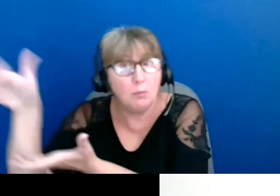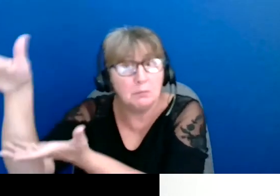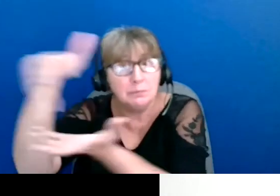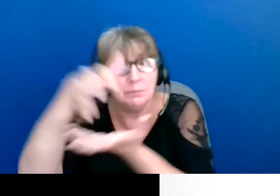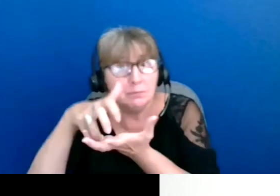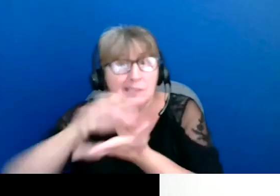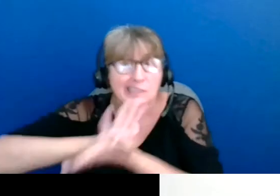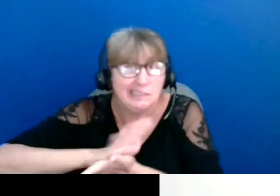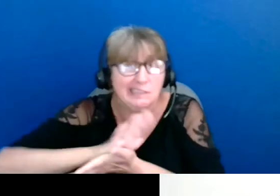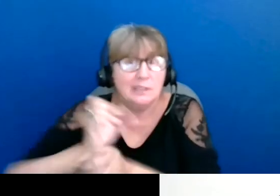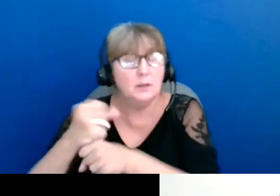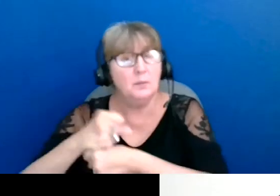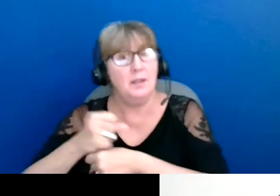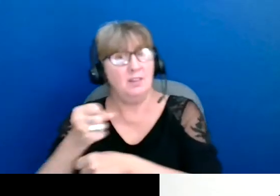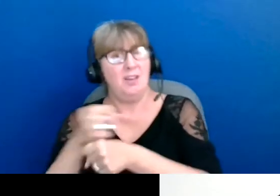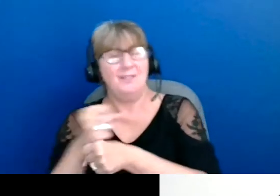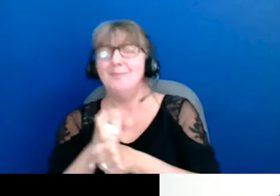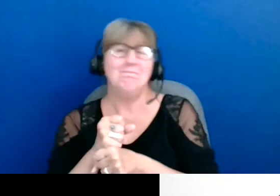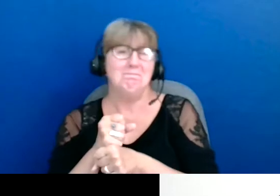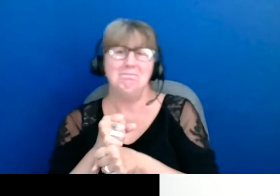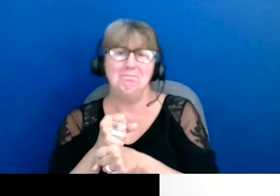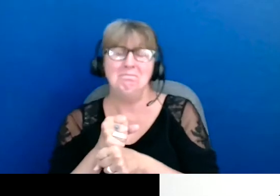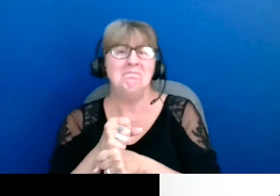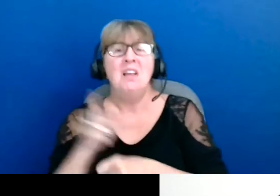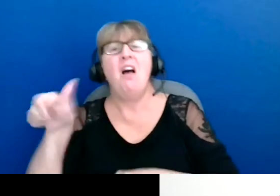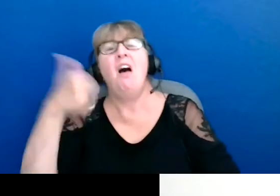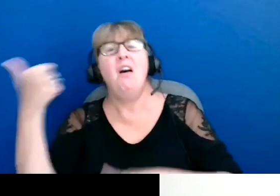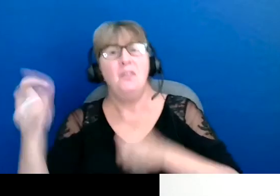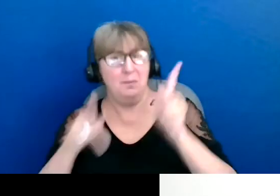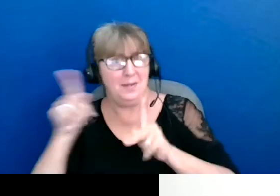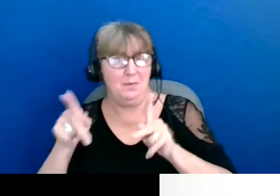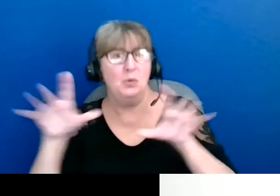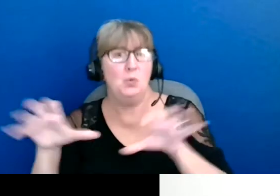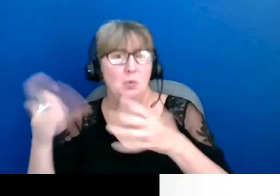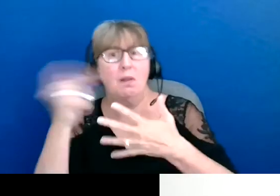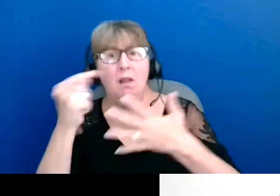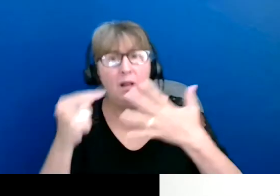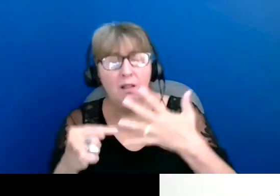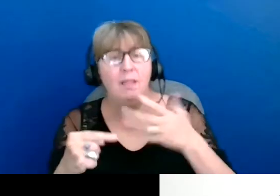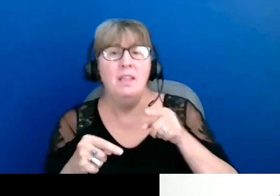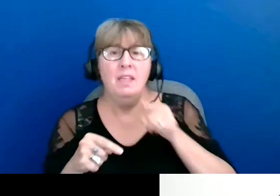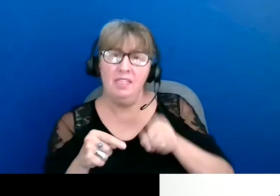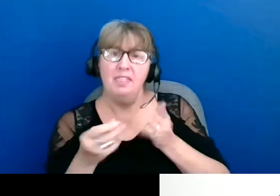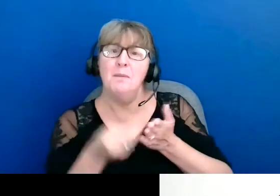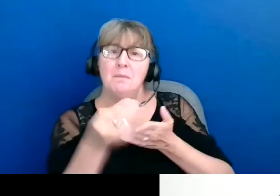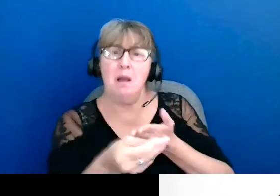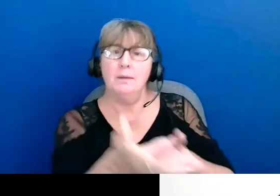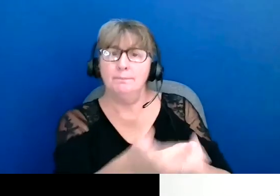about the fact that we're all interdependent. Everyone has times when they depend on other people.